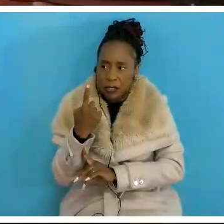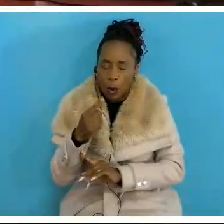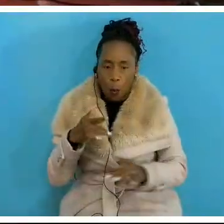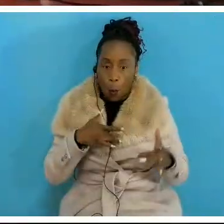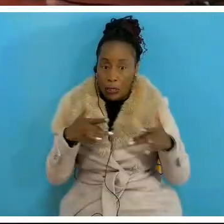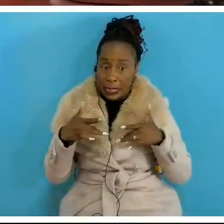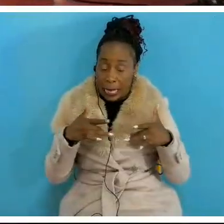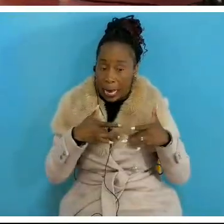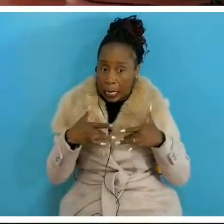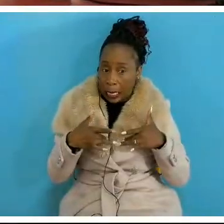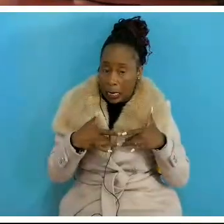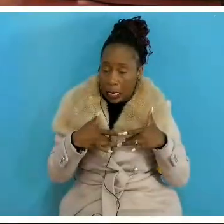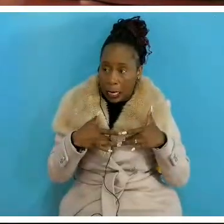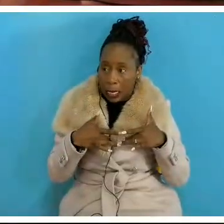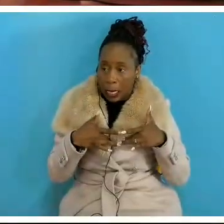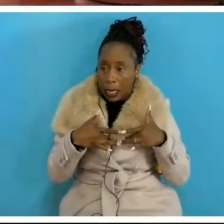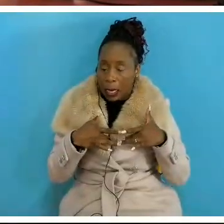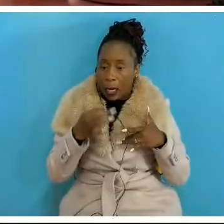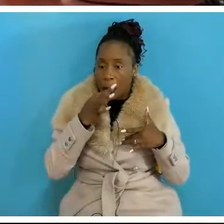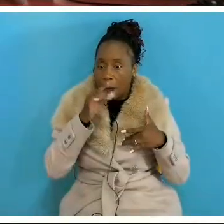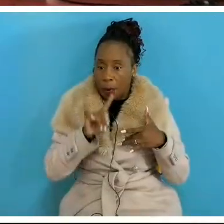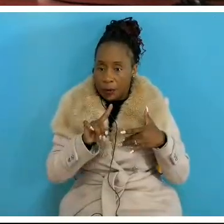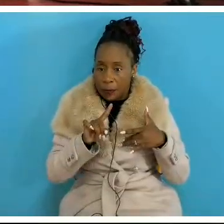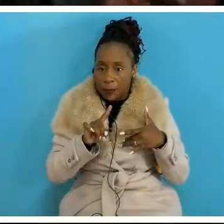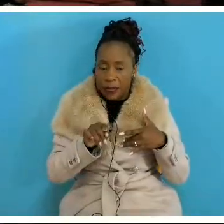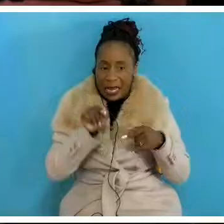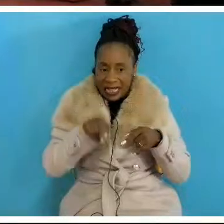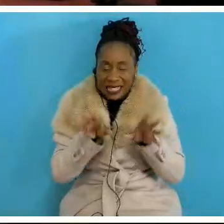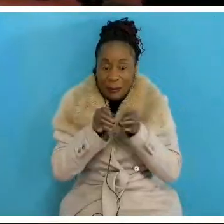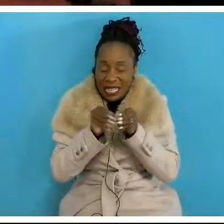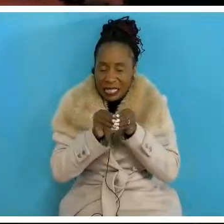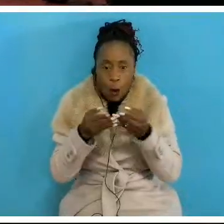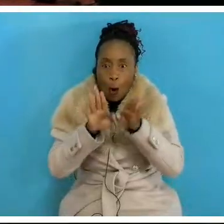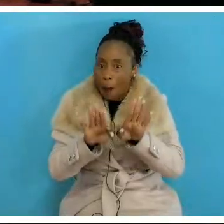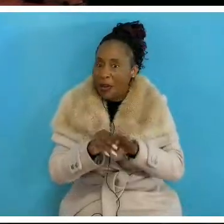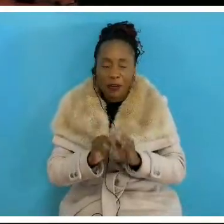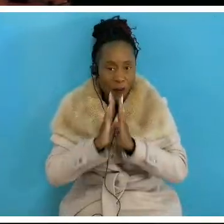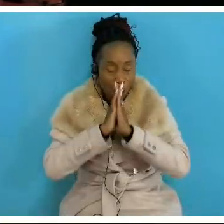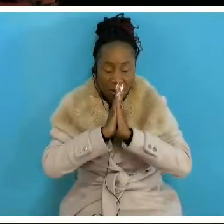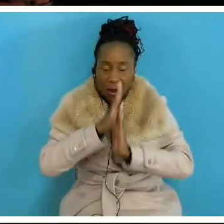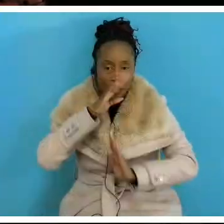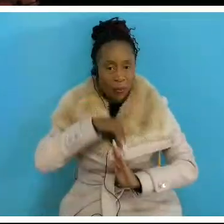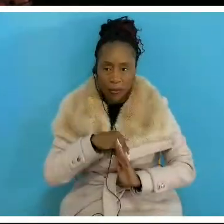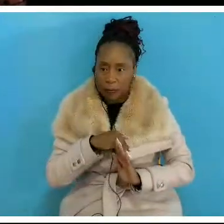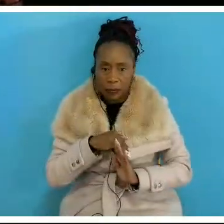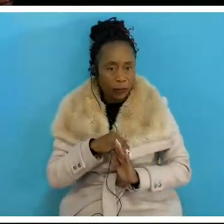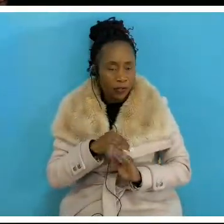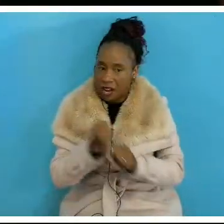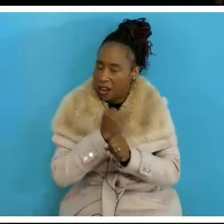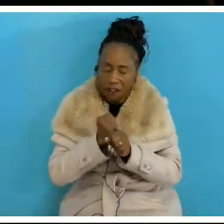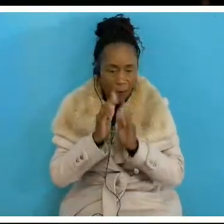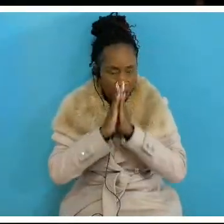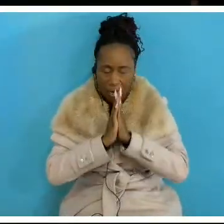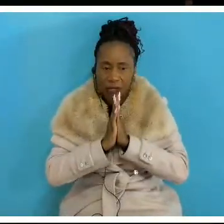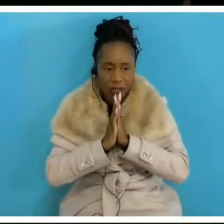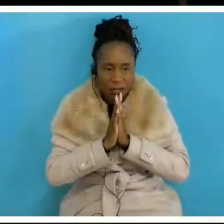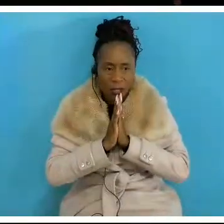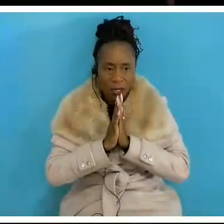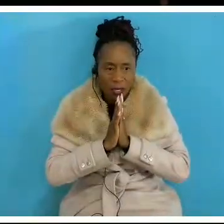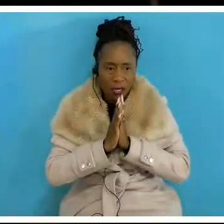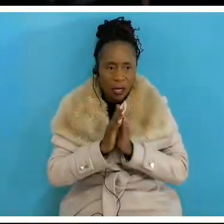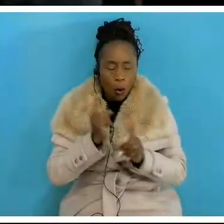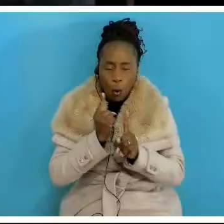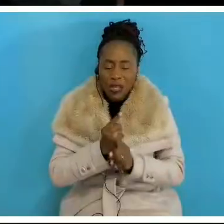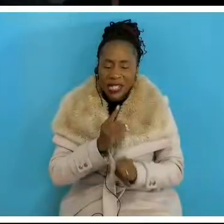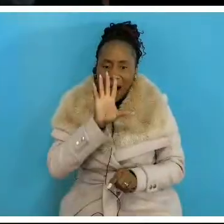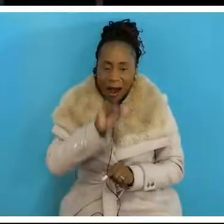concern is that we did not open this meeting with a prayer. Ons het nie gebid nie. We always ask the